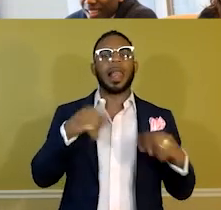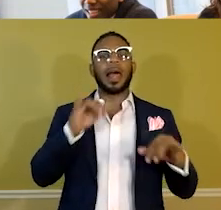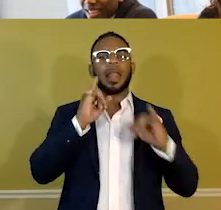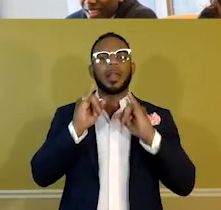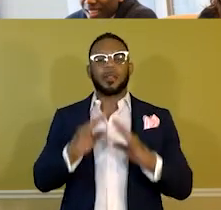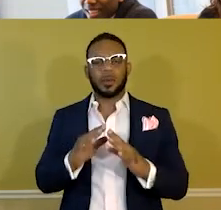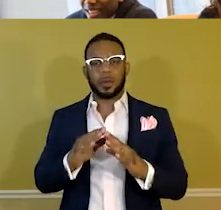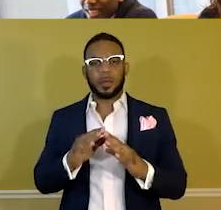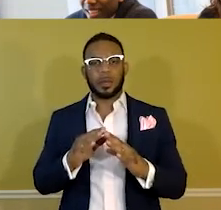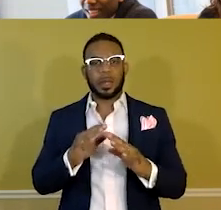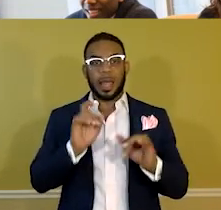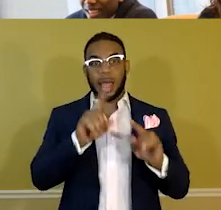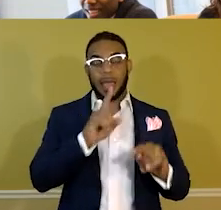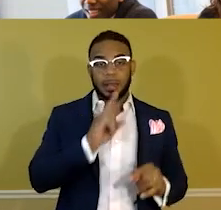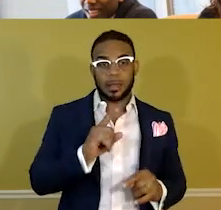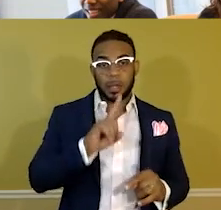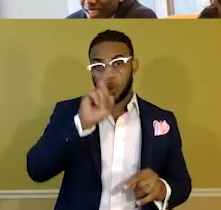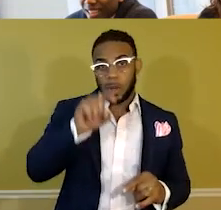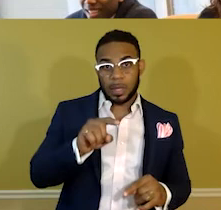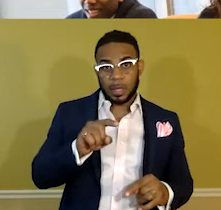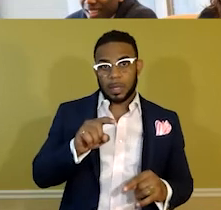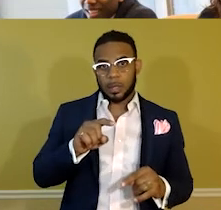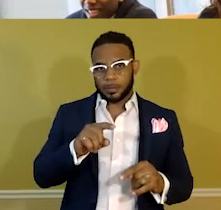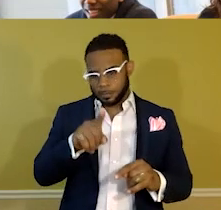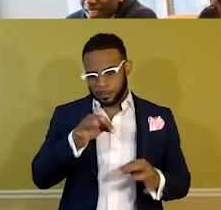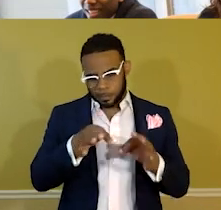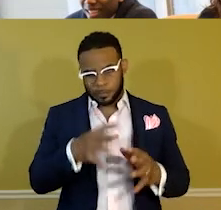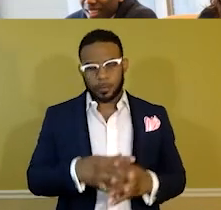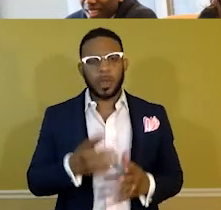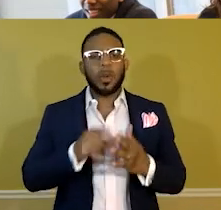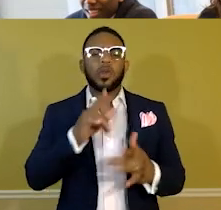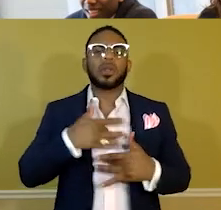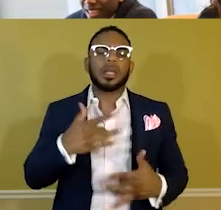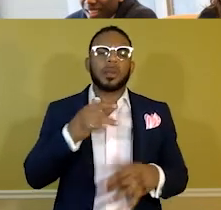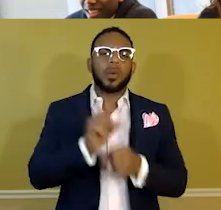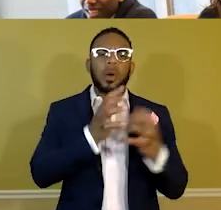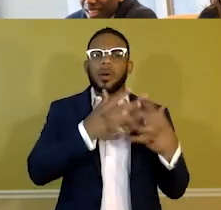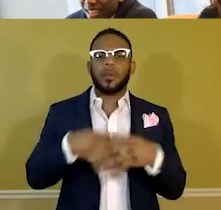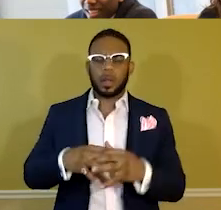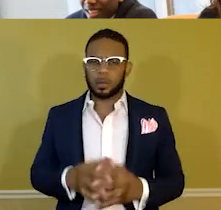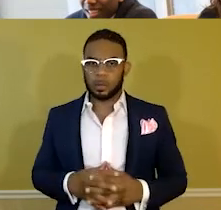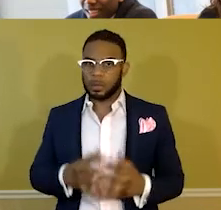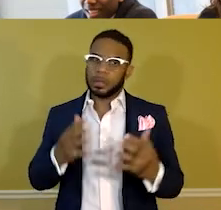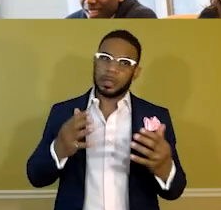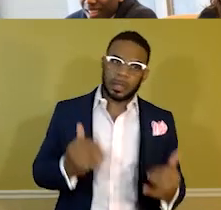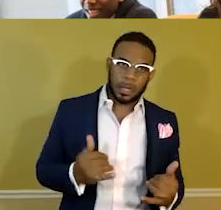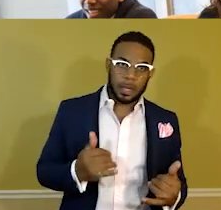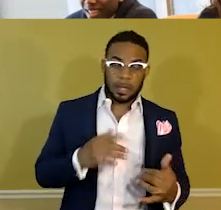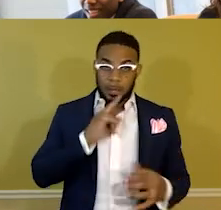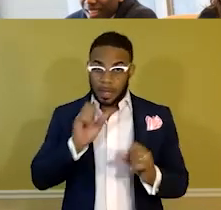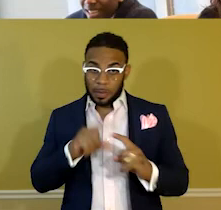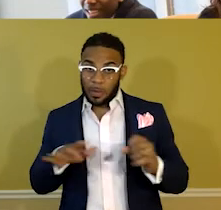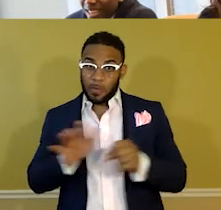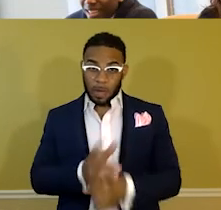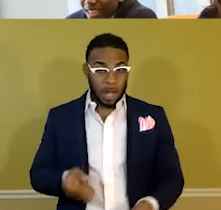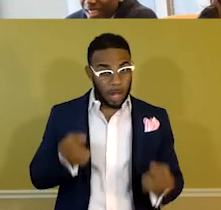interviewers ask is a question that goes like this. What is your typical workflow? Now to be able to